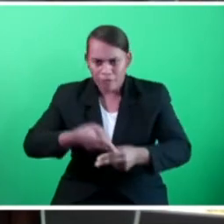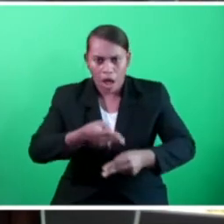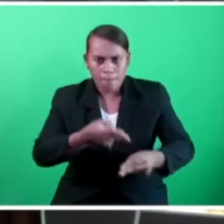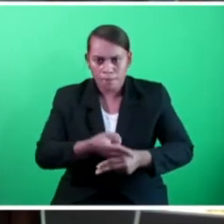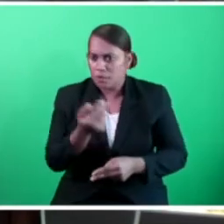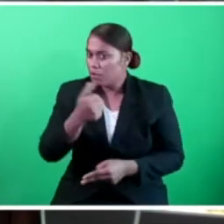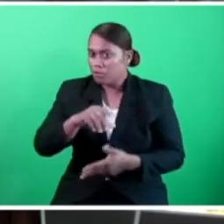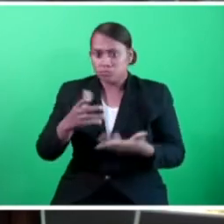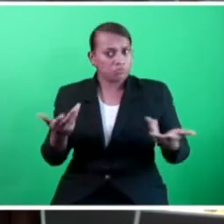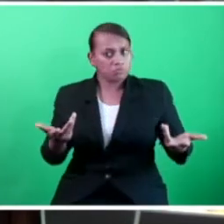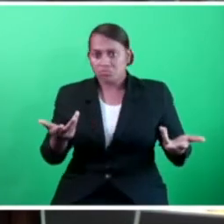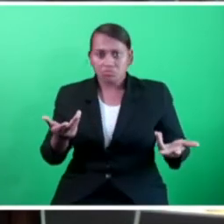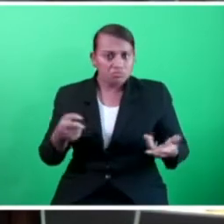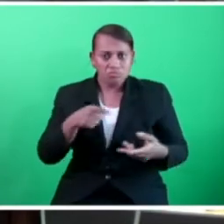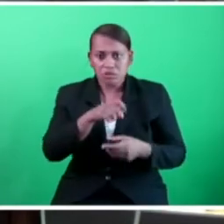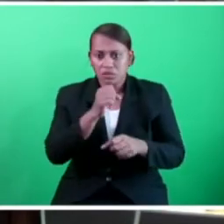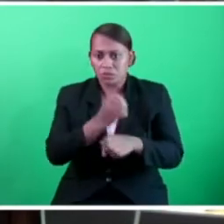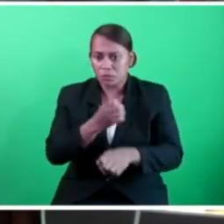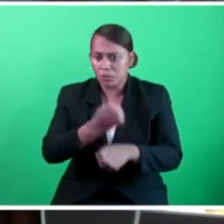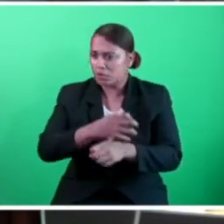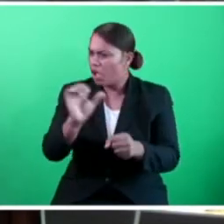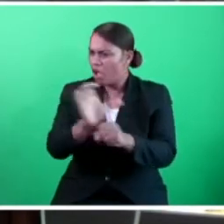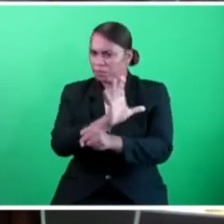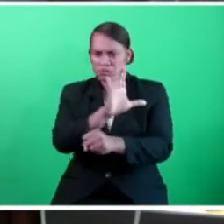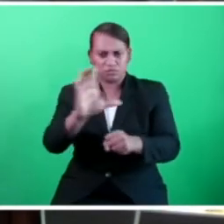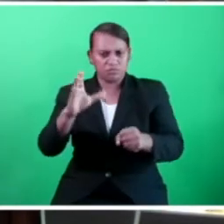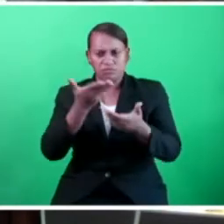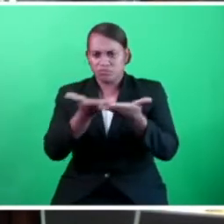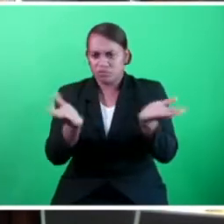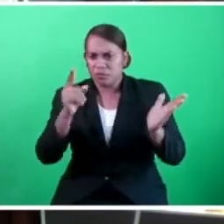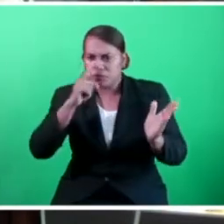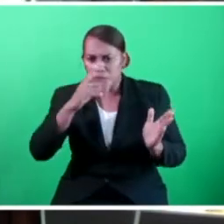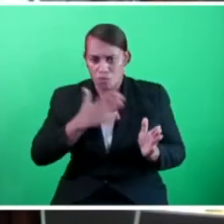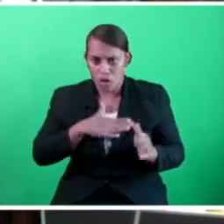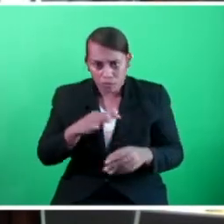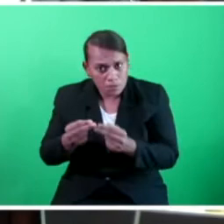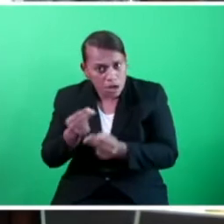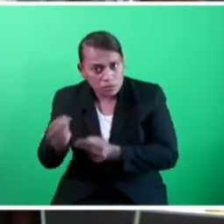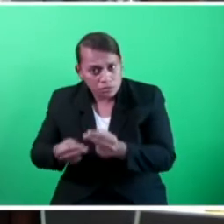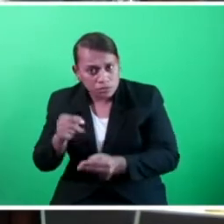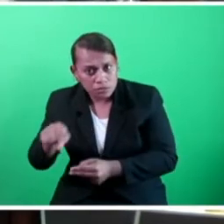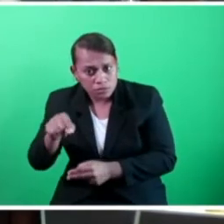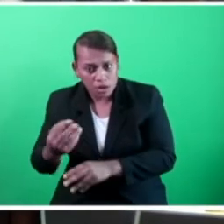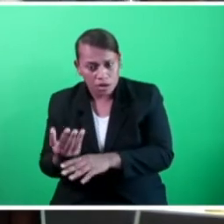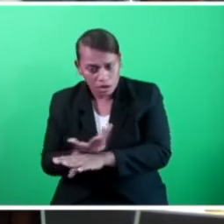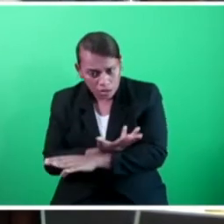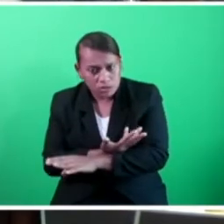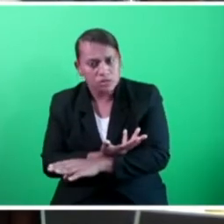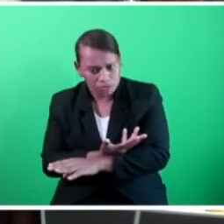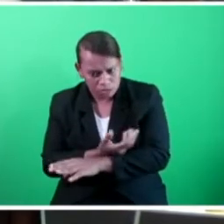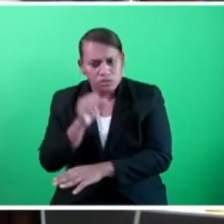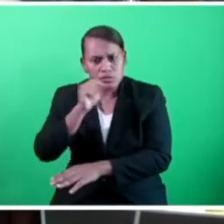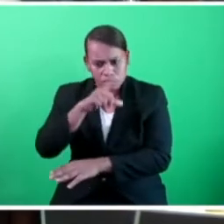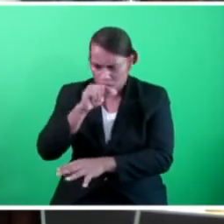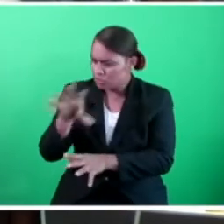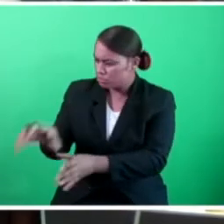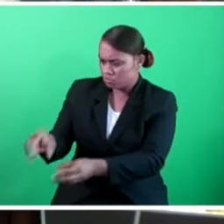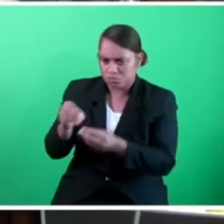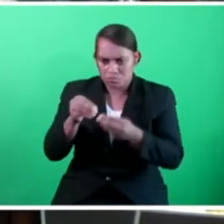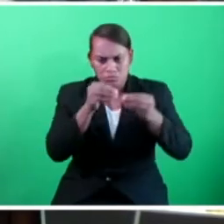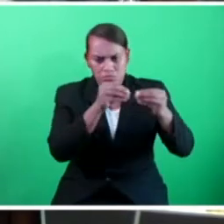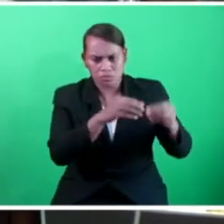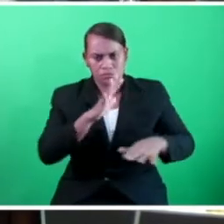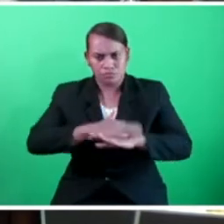they want to protect their compound, etc., they will be able to take vetiver from there free from these nurseries that we will establish.